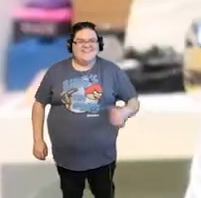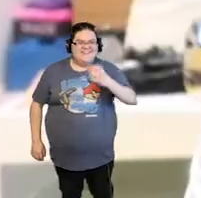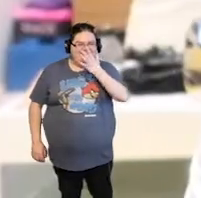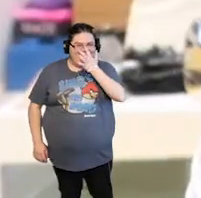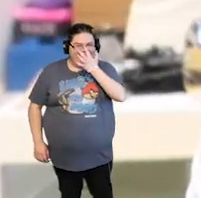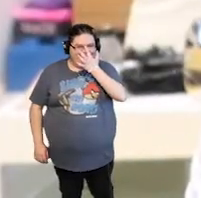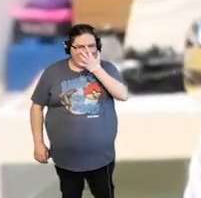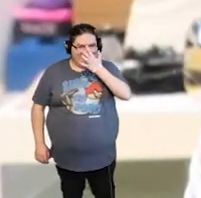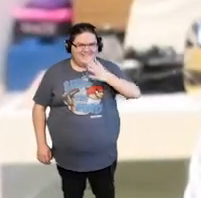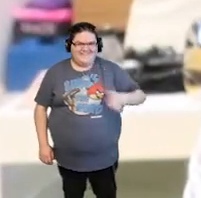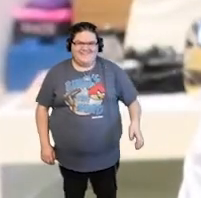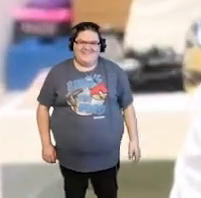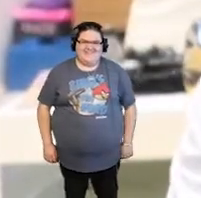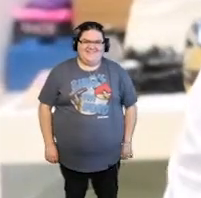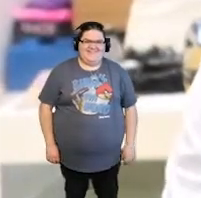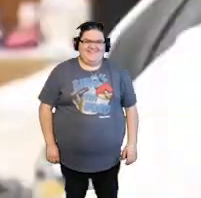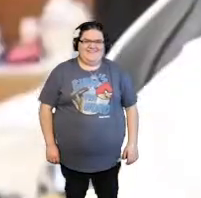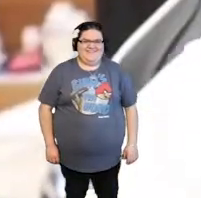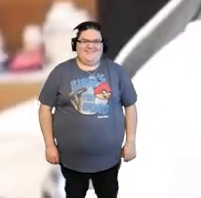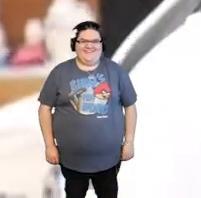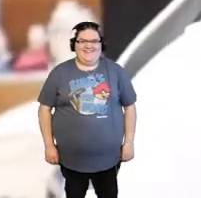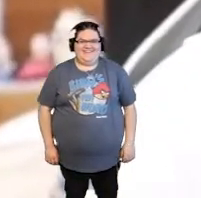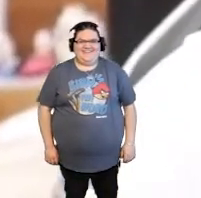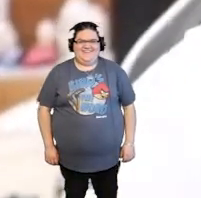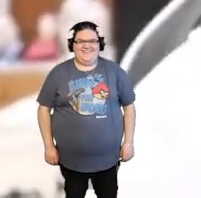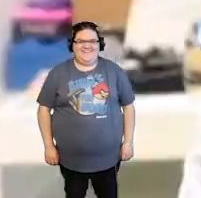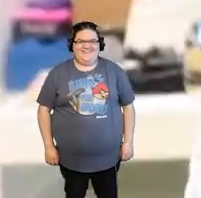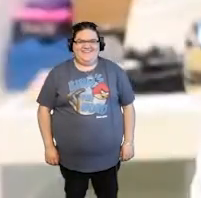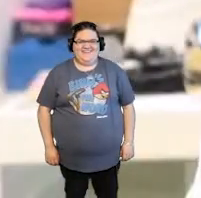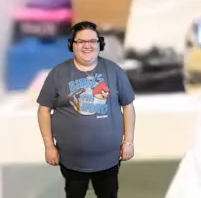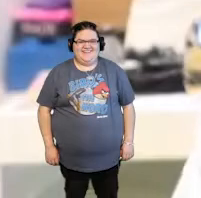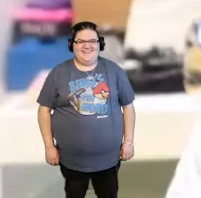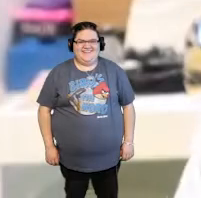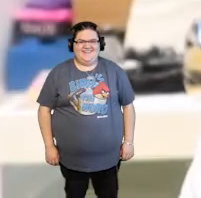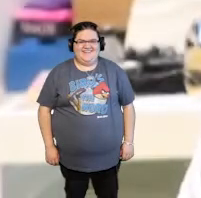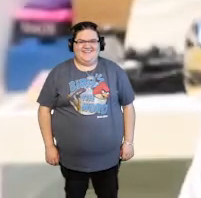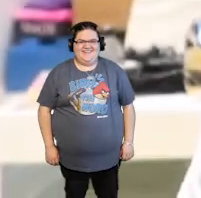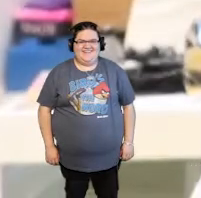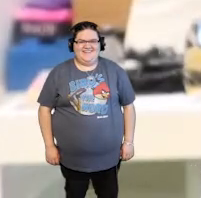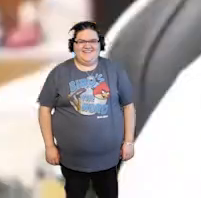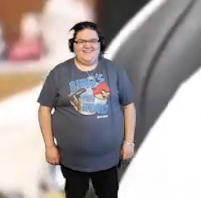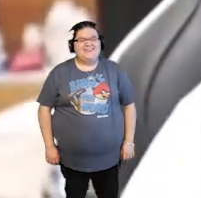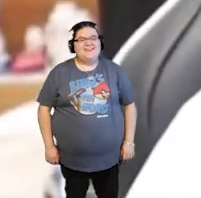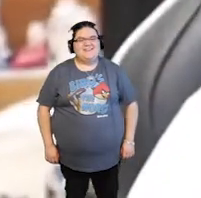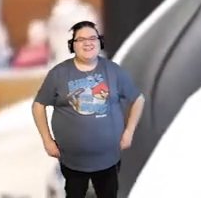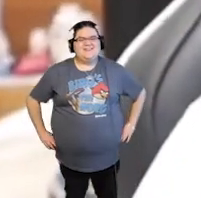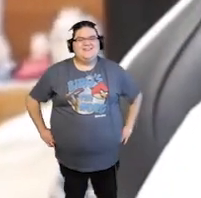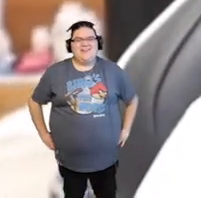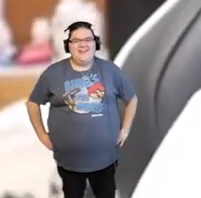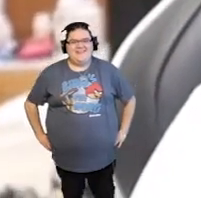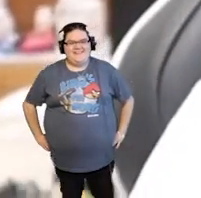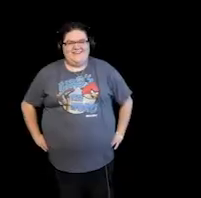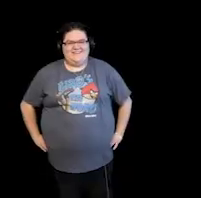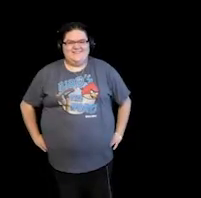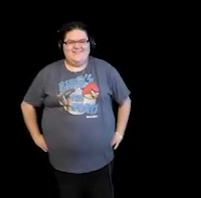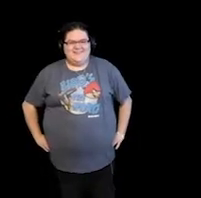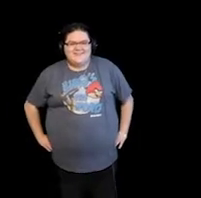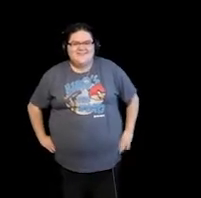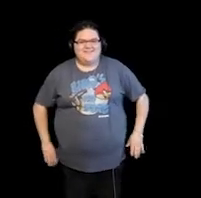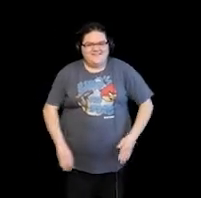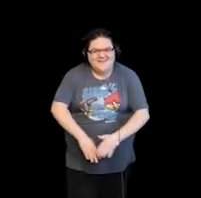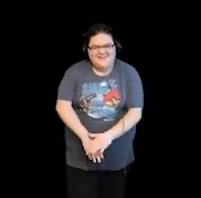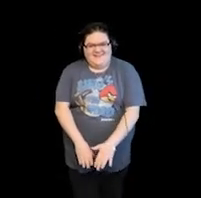What? Mads got me walking across the whole three phones. Mads. Yo, that is actually sick,